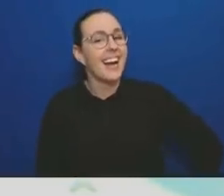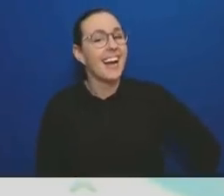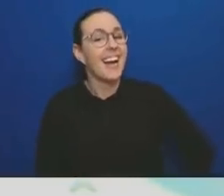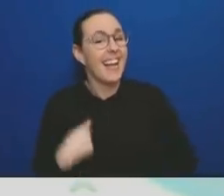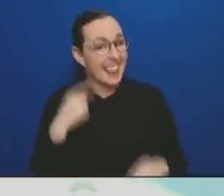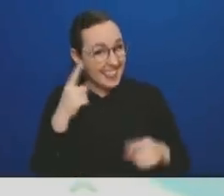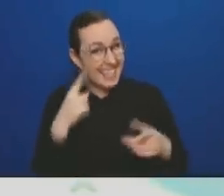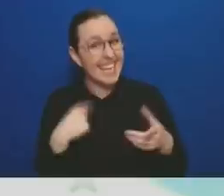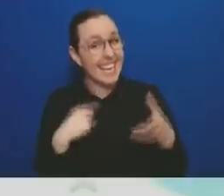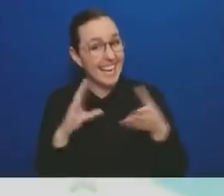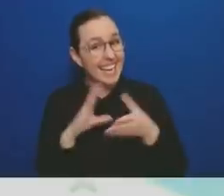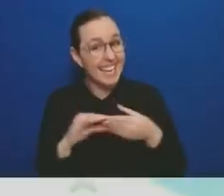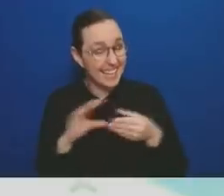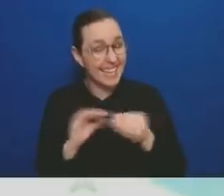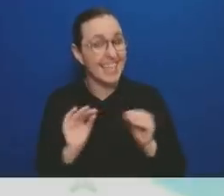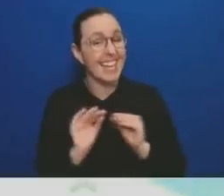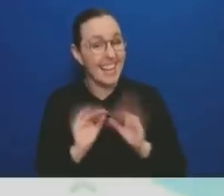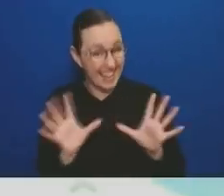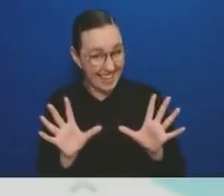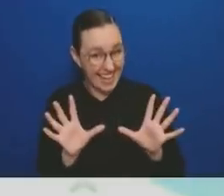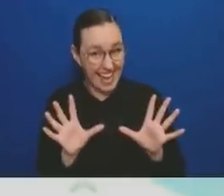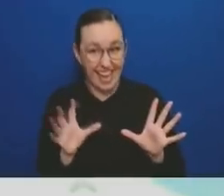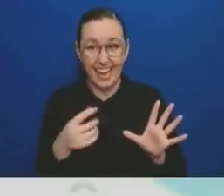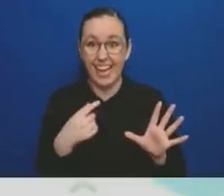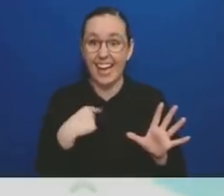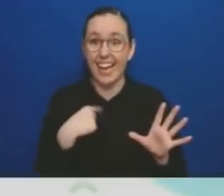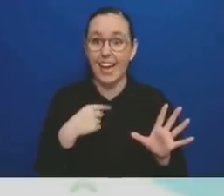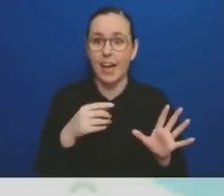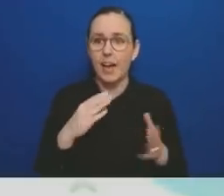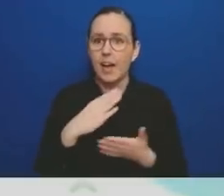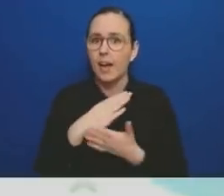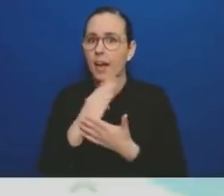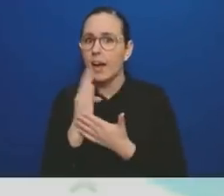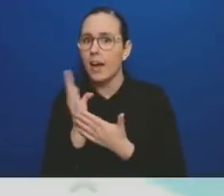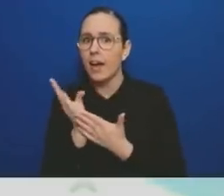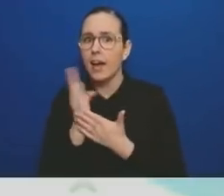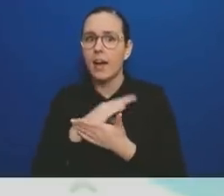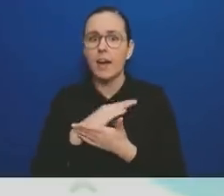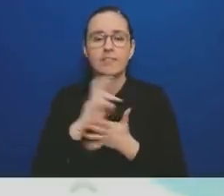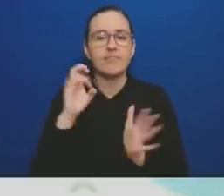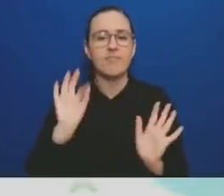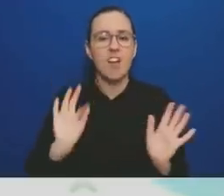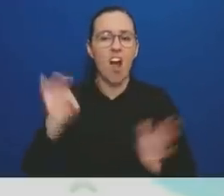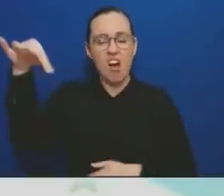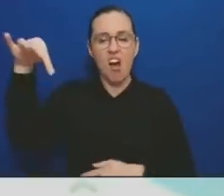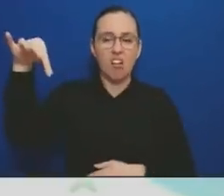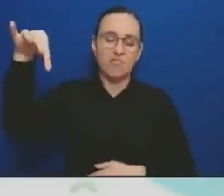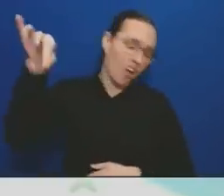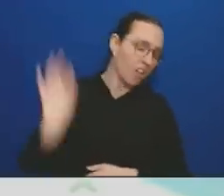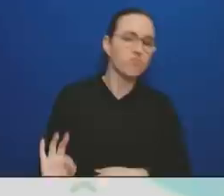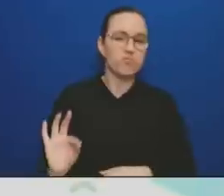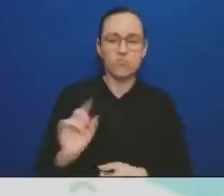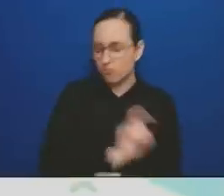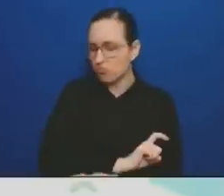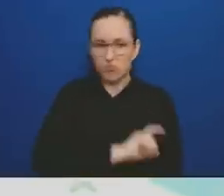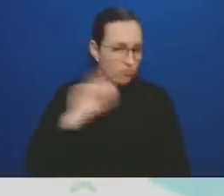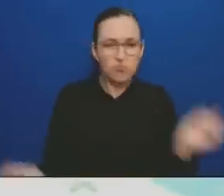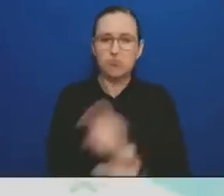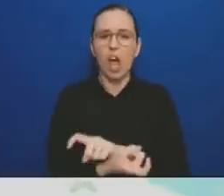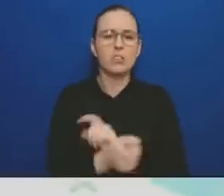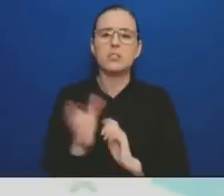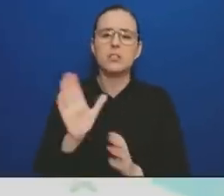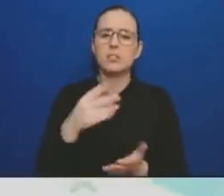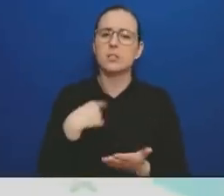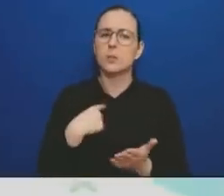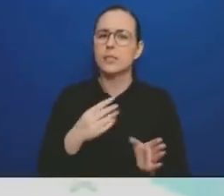think I made it quite clear that we're still on the ratcheting up the dial versus on and off switches. So there's some